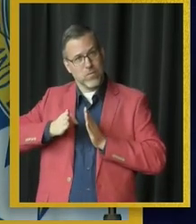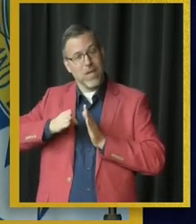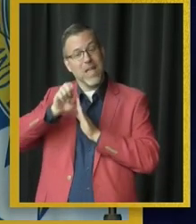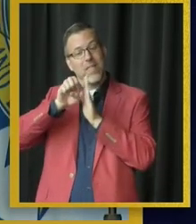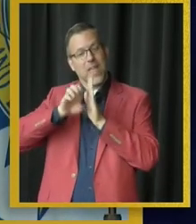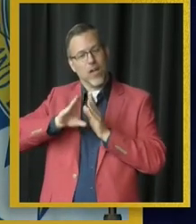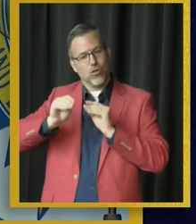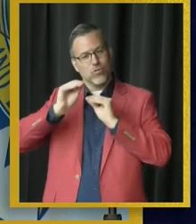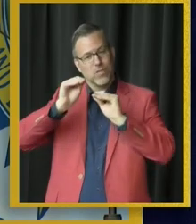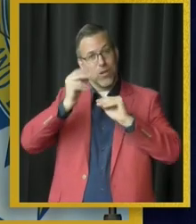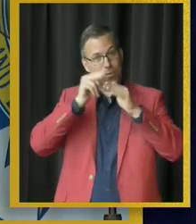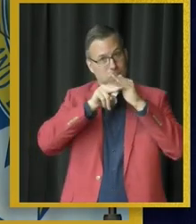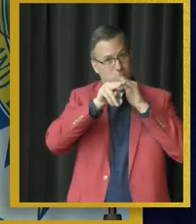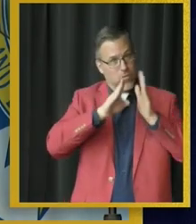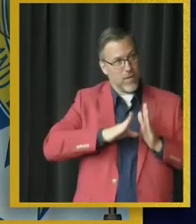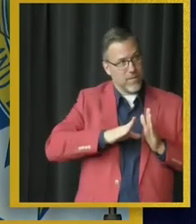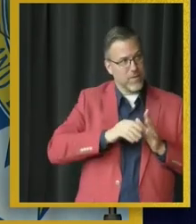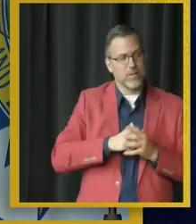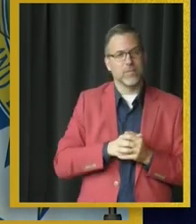prophets.